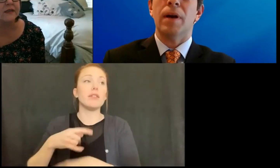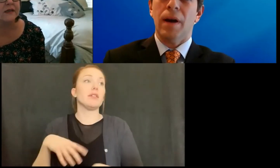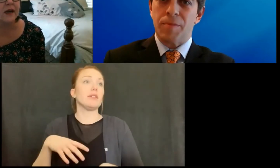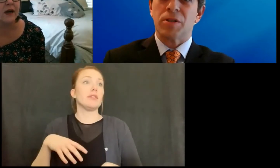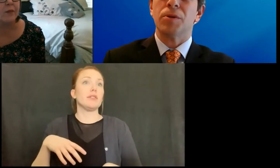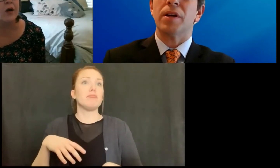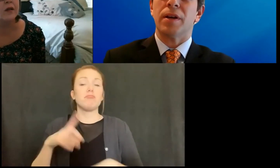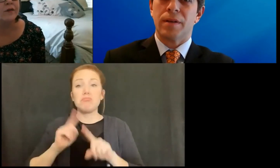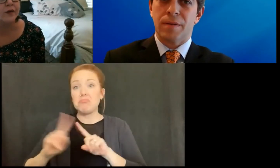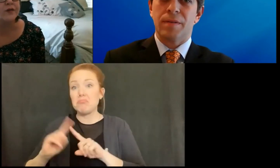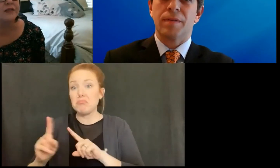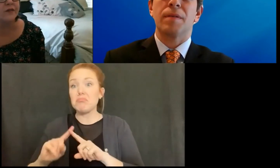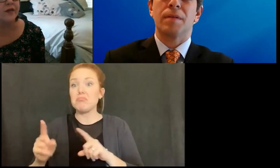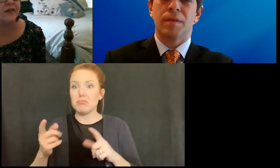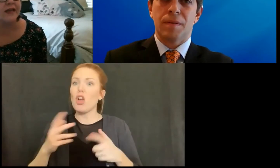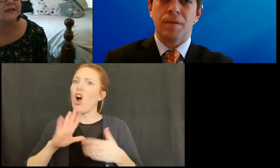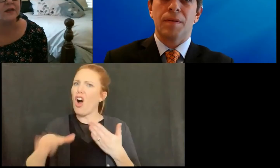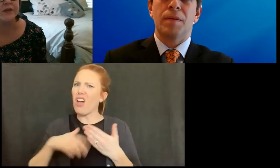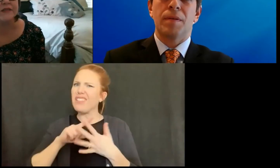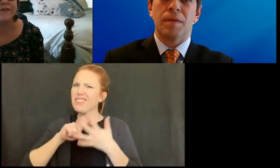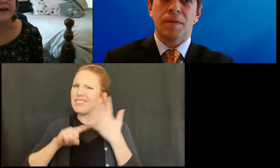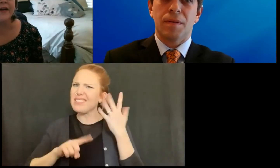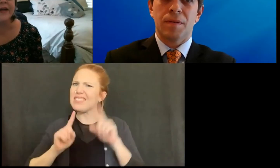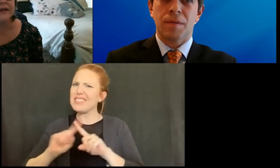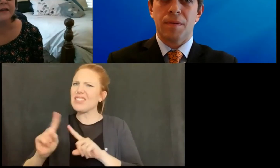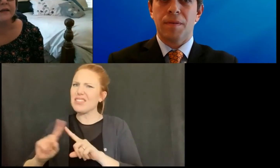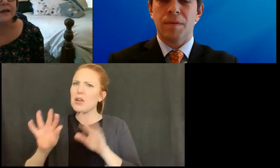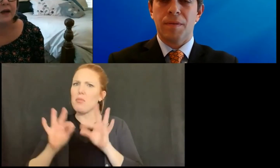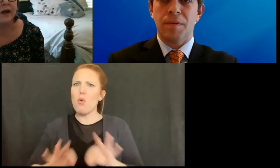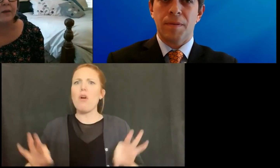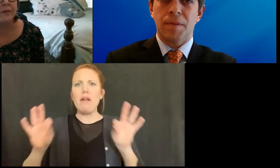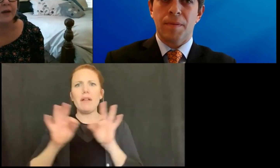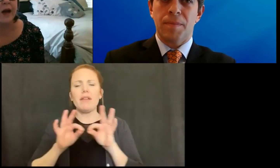beverages, yeah, all of absolutely. those different things. So it's a very